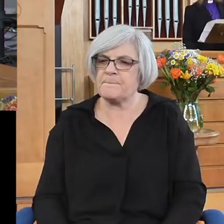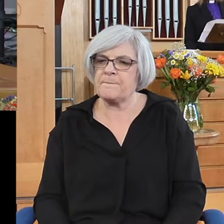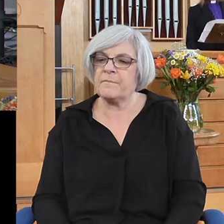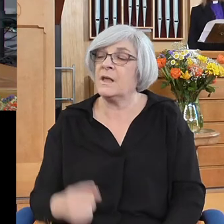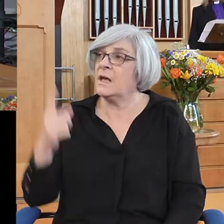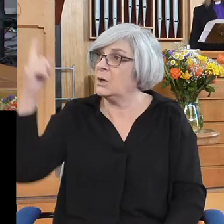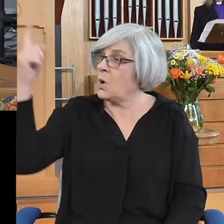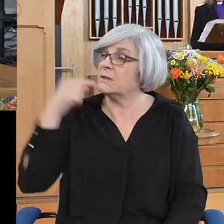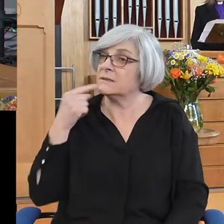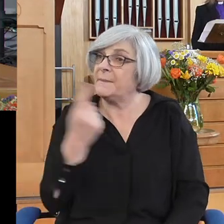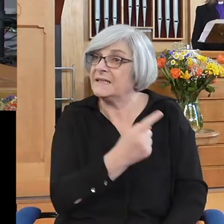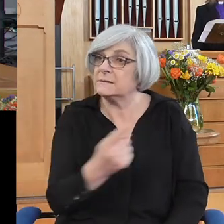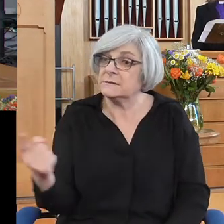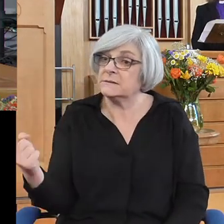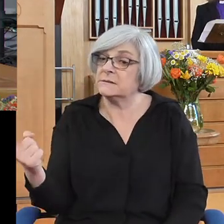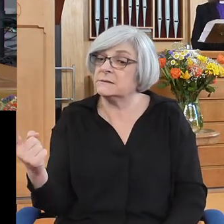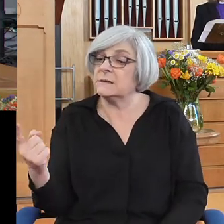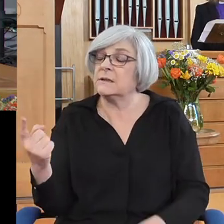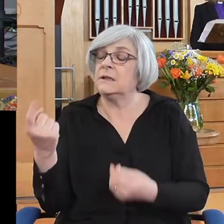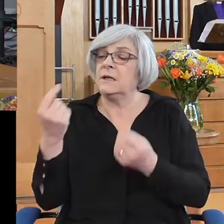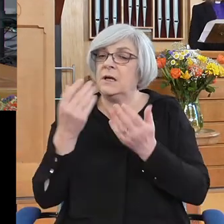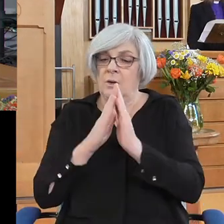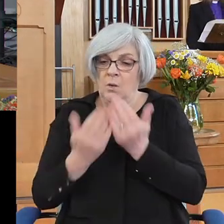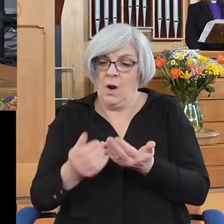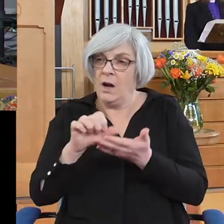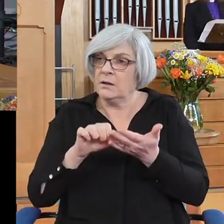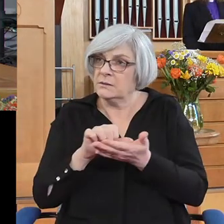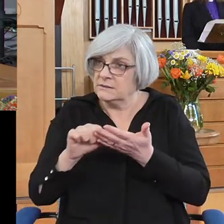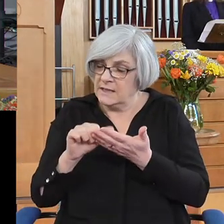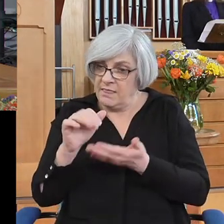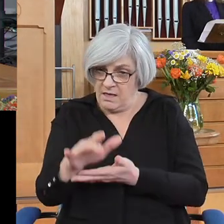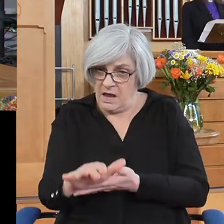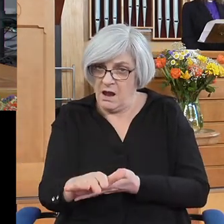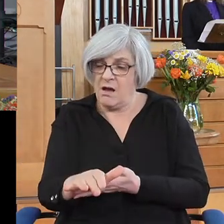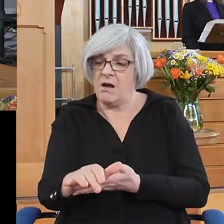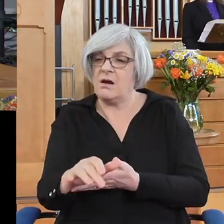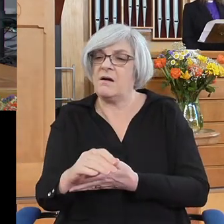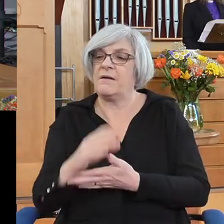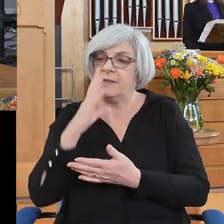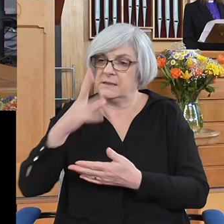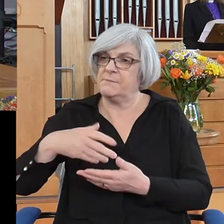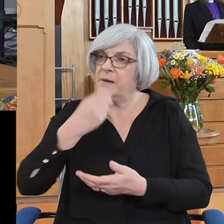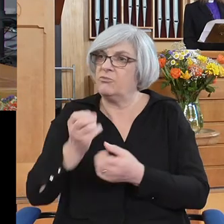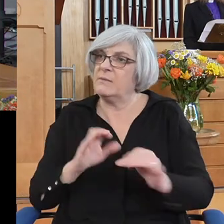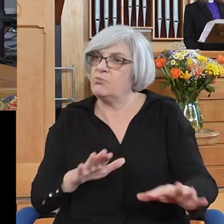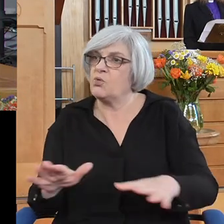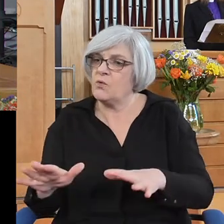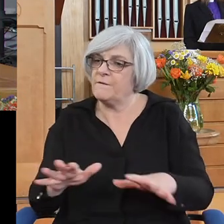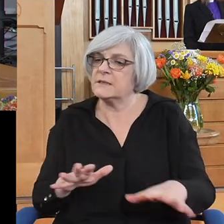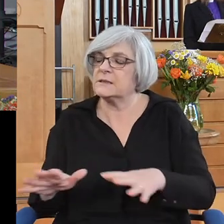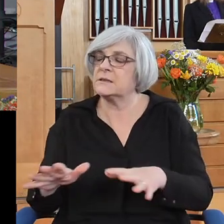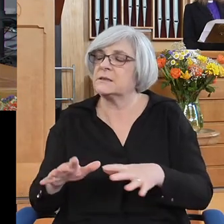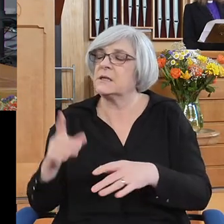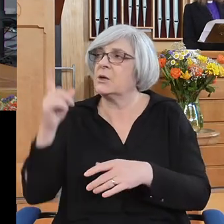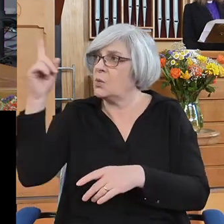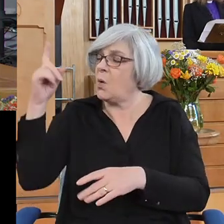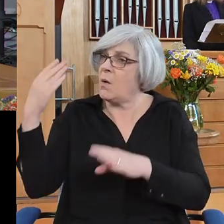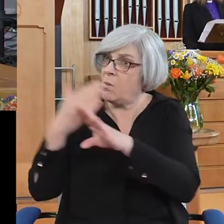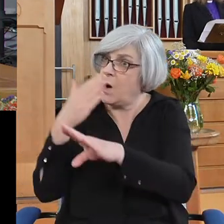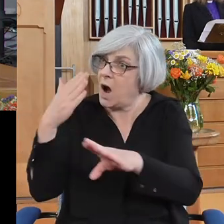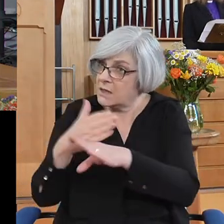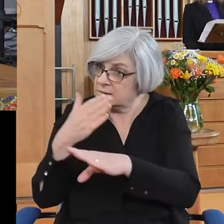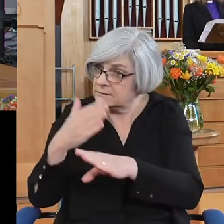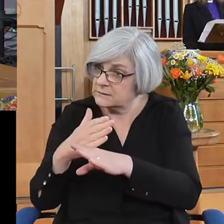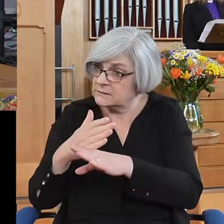Where God speaks, where the word of God is, where the Spirit moves, God works